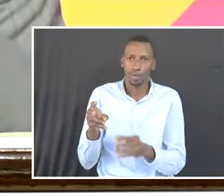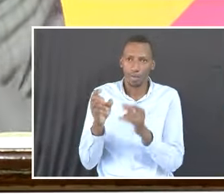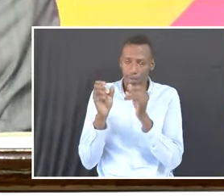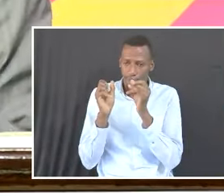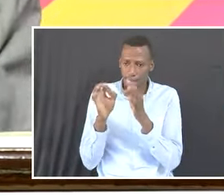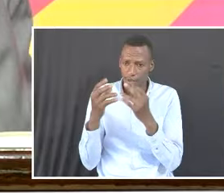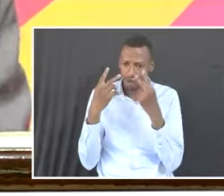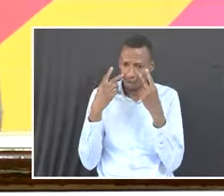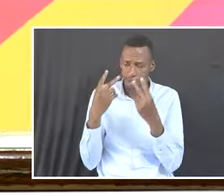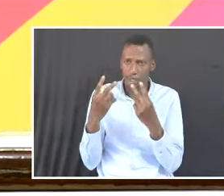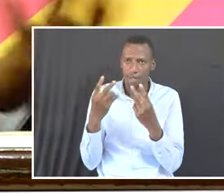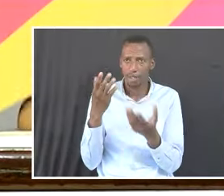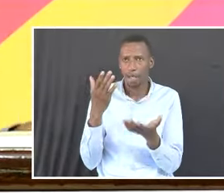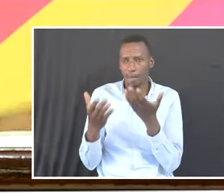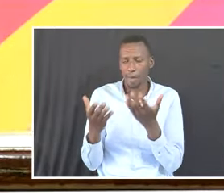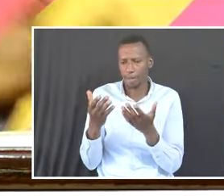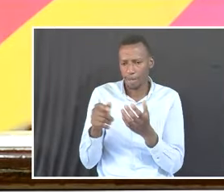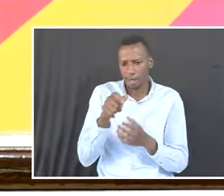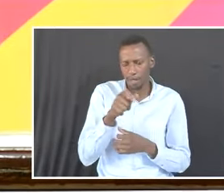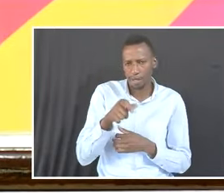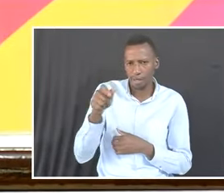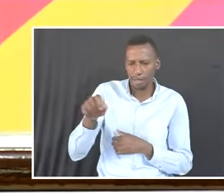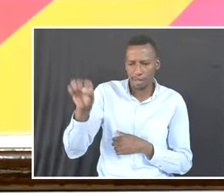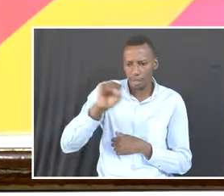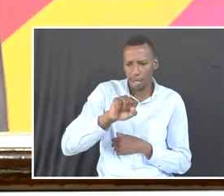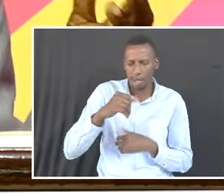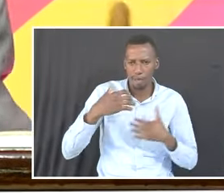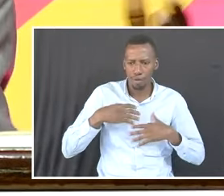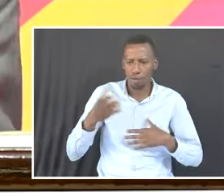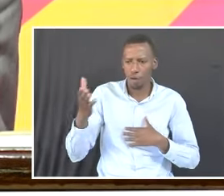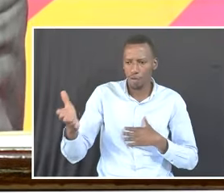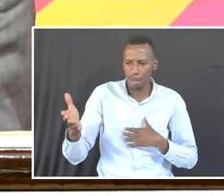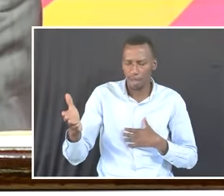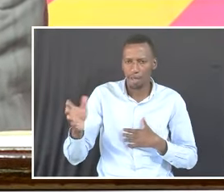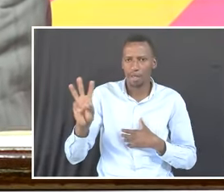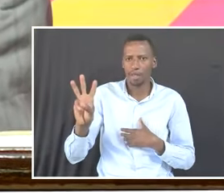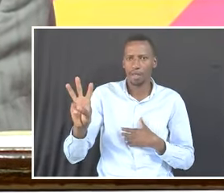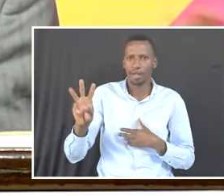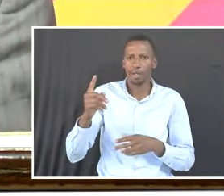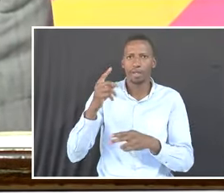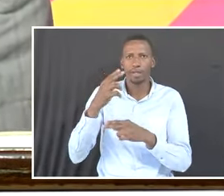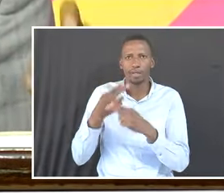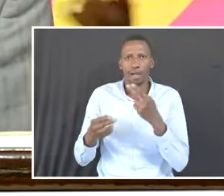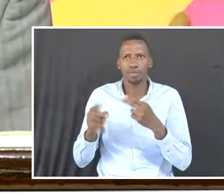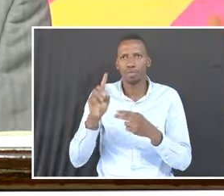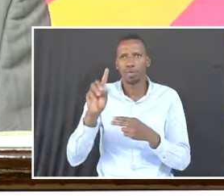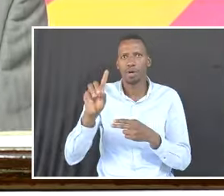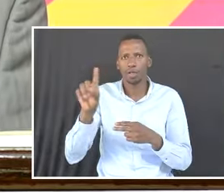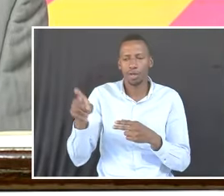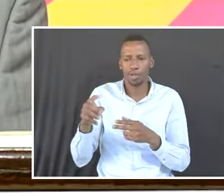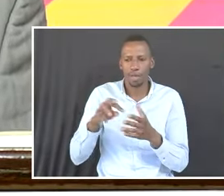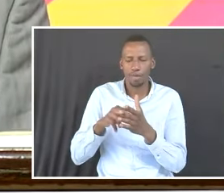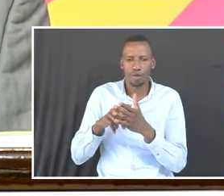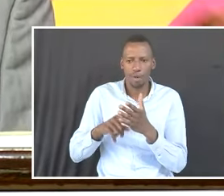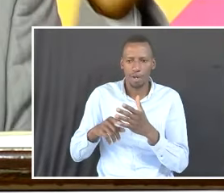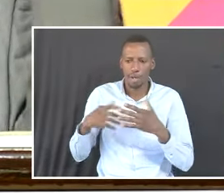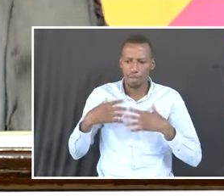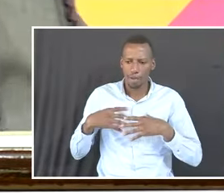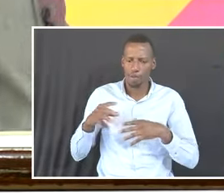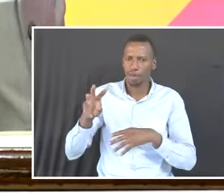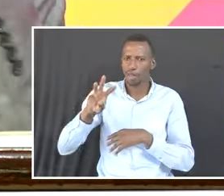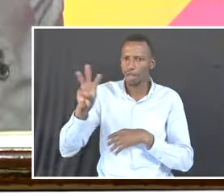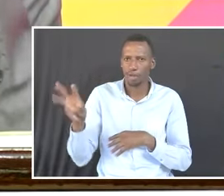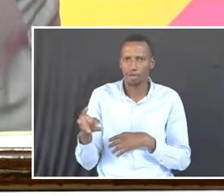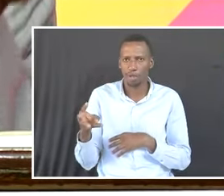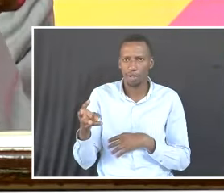every car had around 3 occupants times 1,000. Those fellows are 3,000. I don't know. I'm